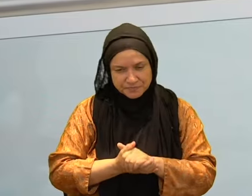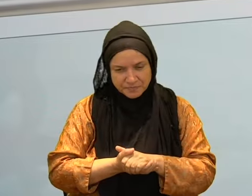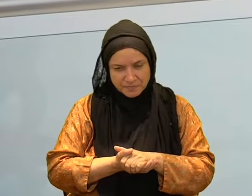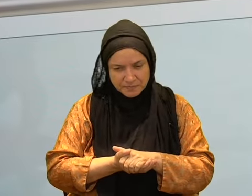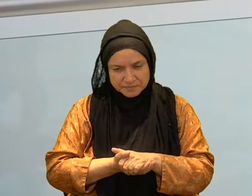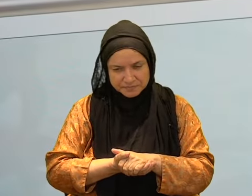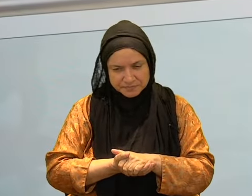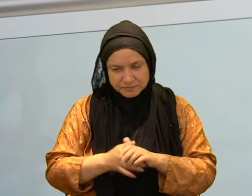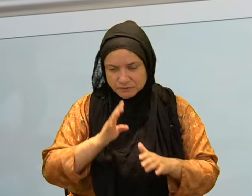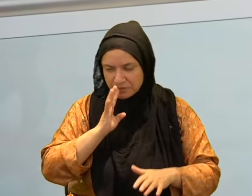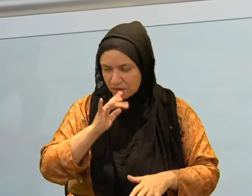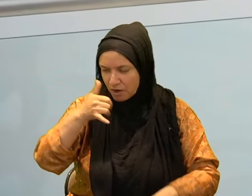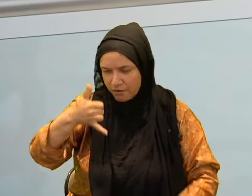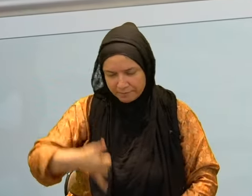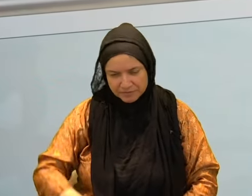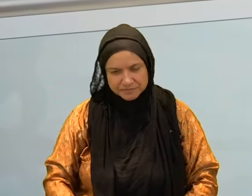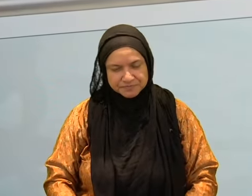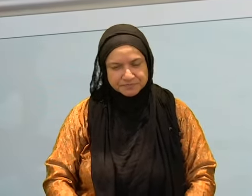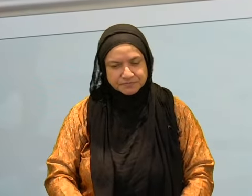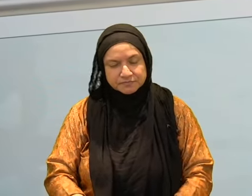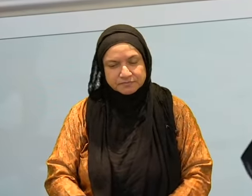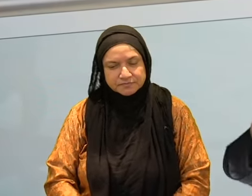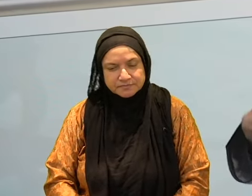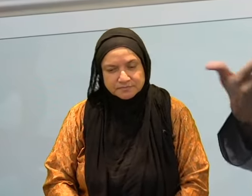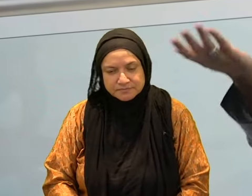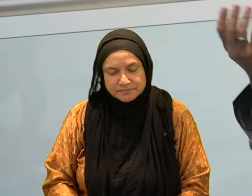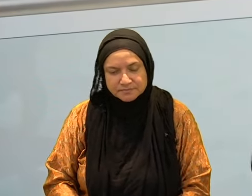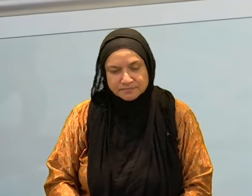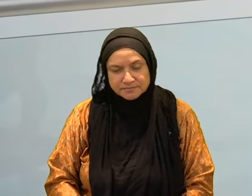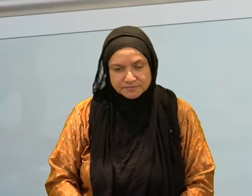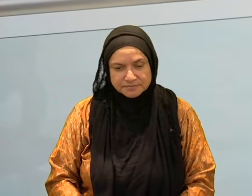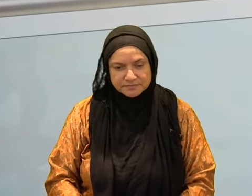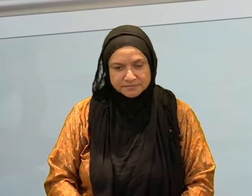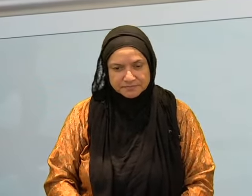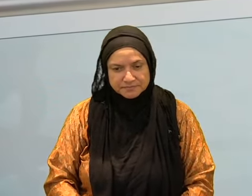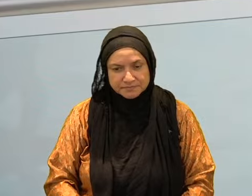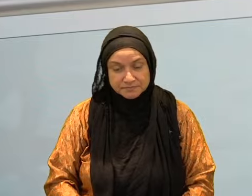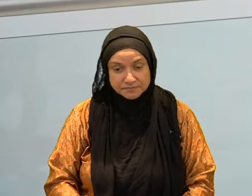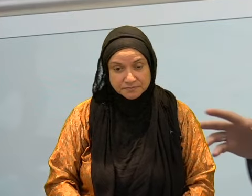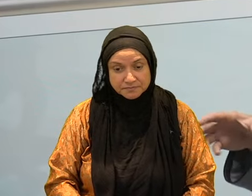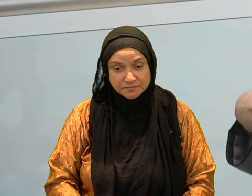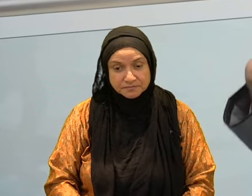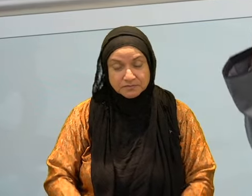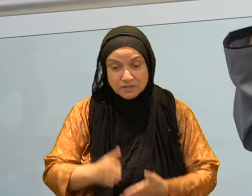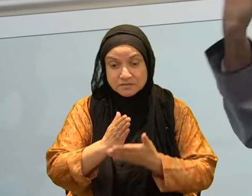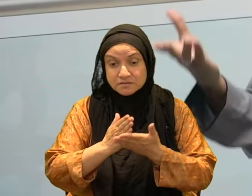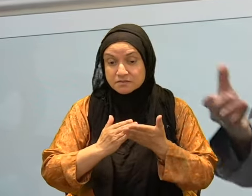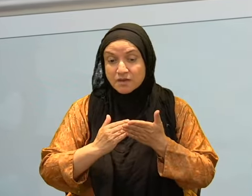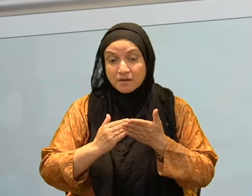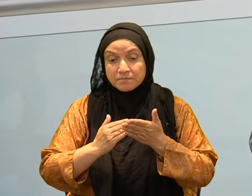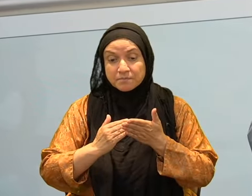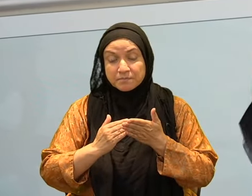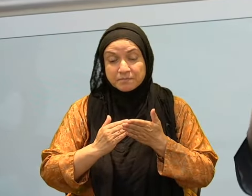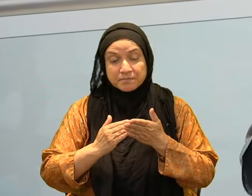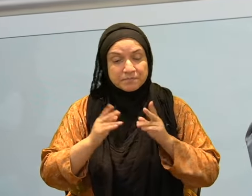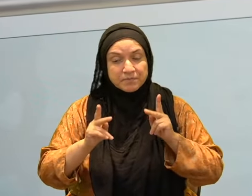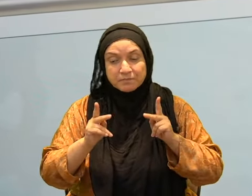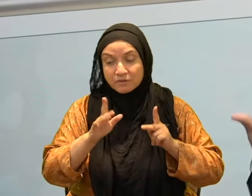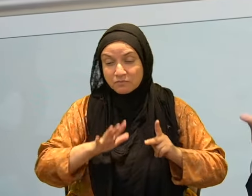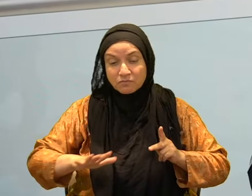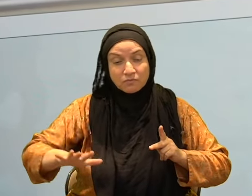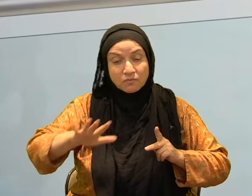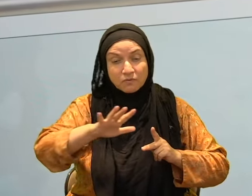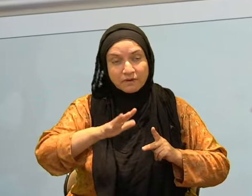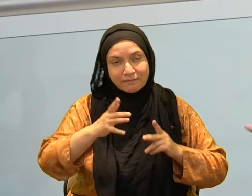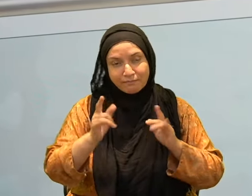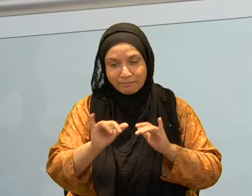I decorated some other things for them, I embellished some other things that they don't even seek forgiveness from Allah for, and that is wishful thinking, al-ahwa, the